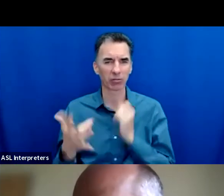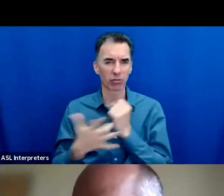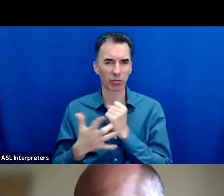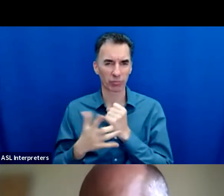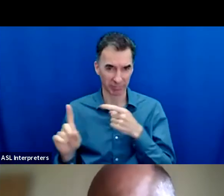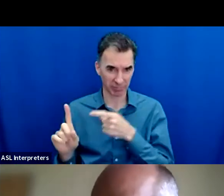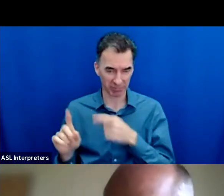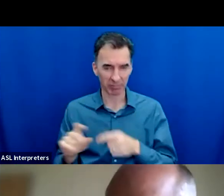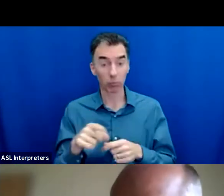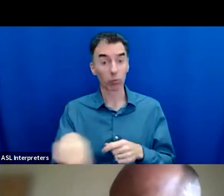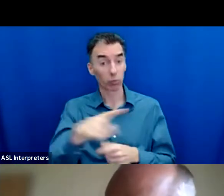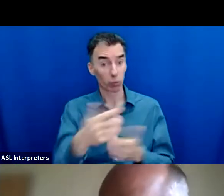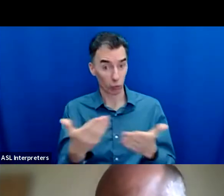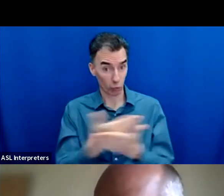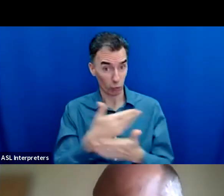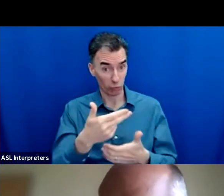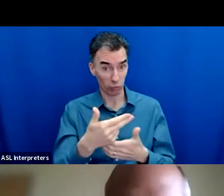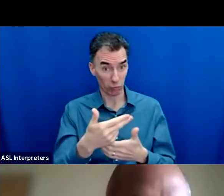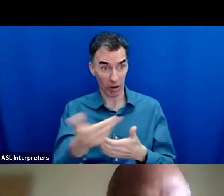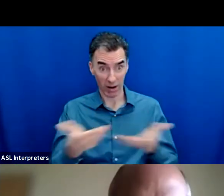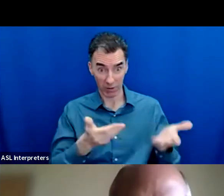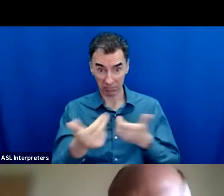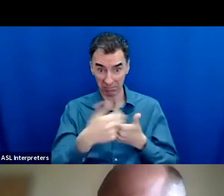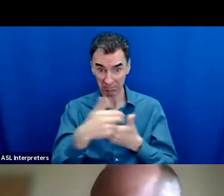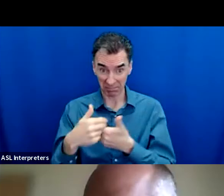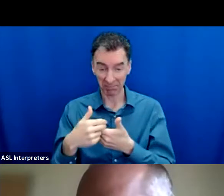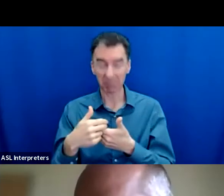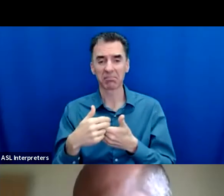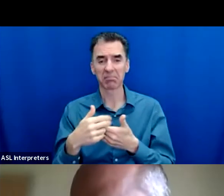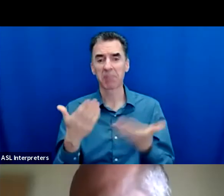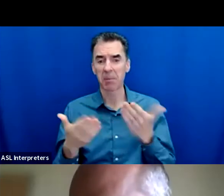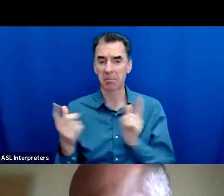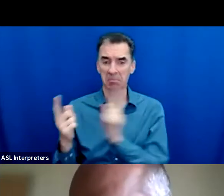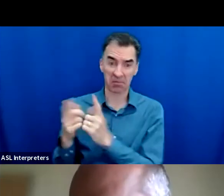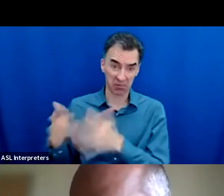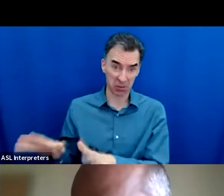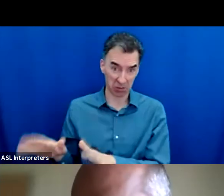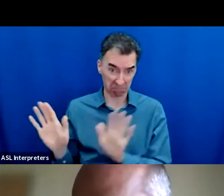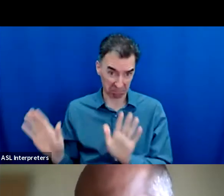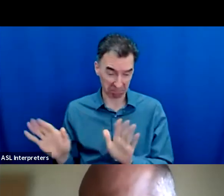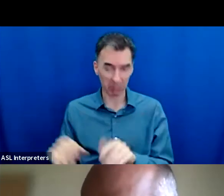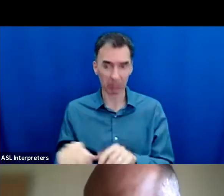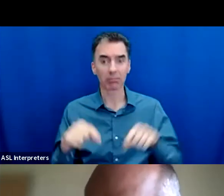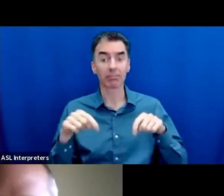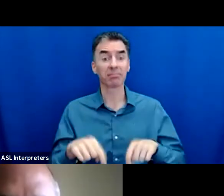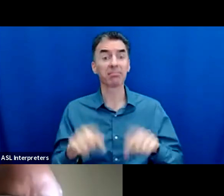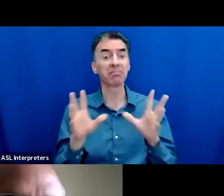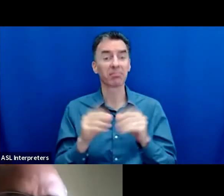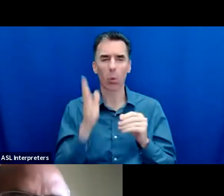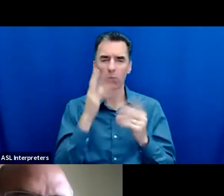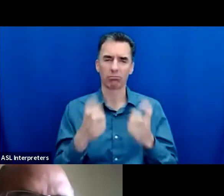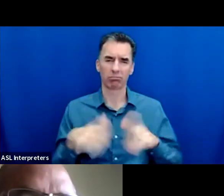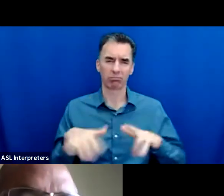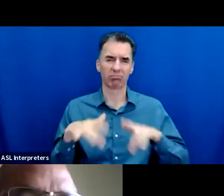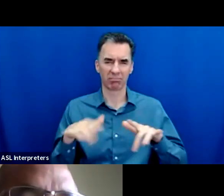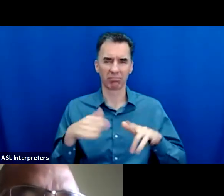probably met Raina already or have already talked to her, but just to remind you, this session is being recorded. So I'm going to